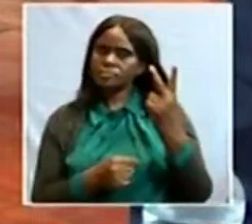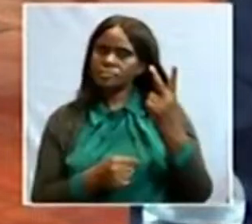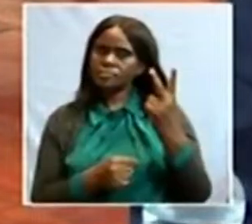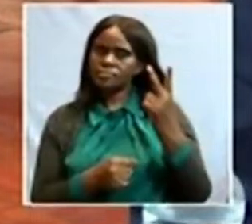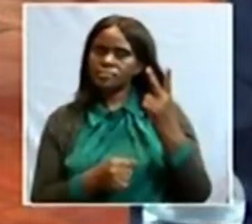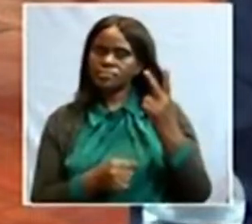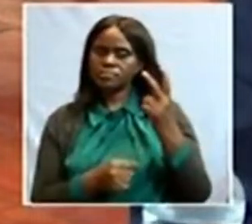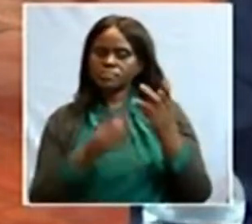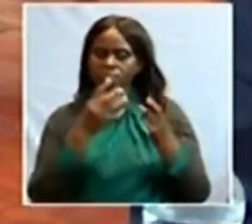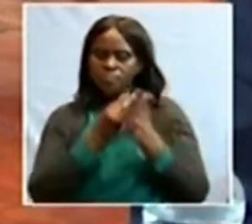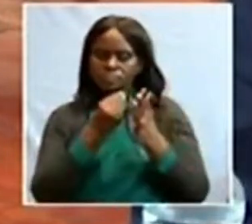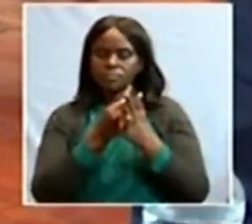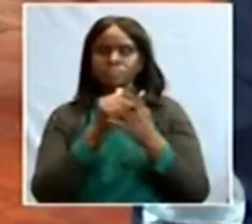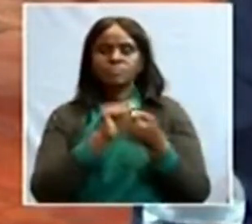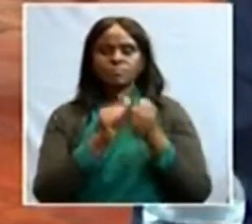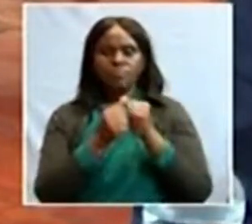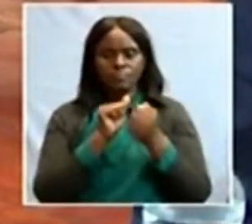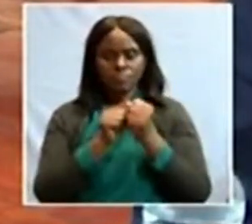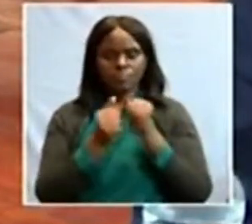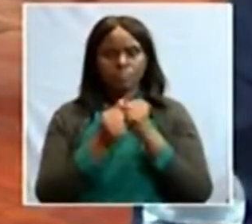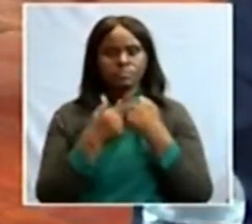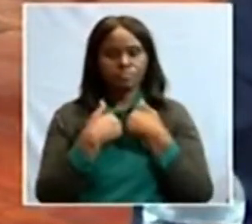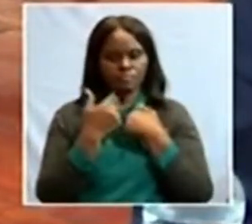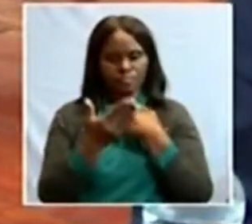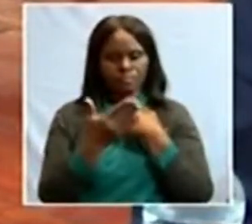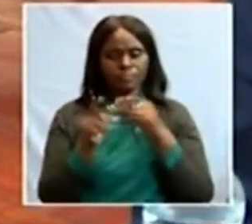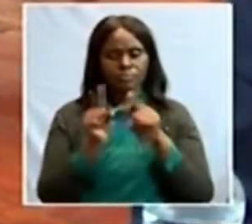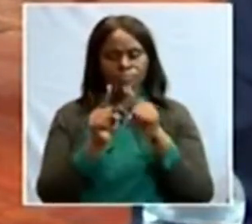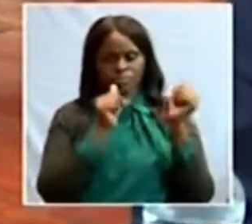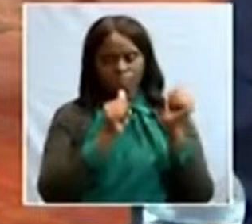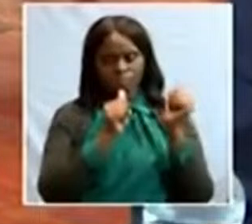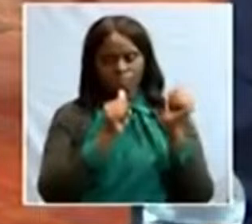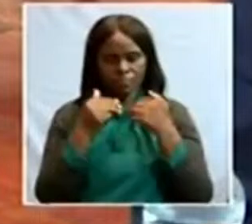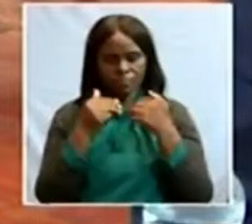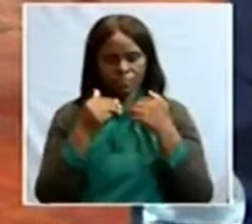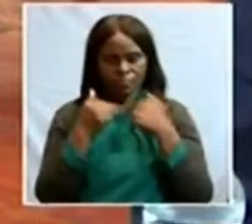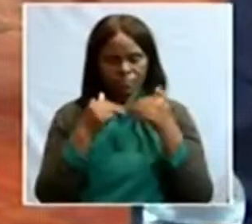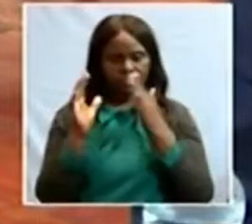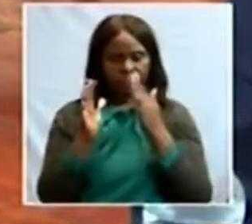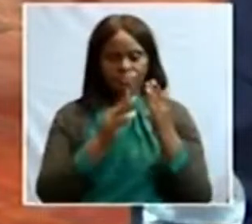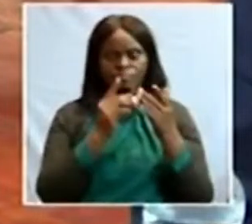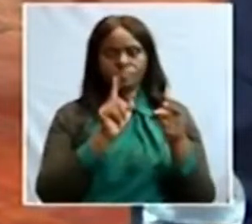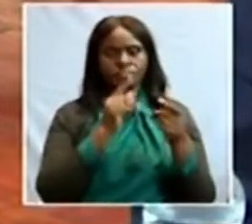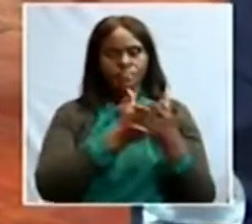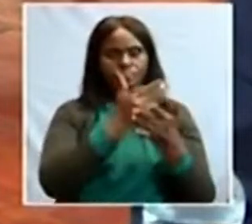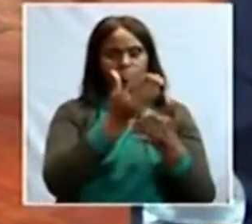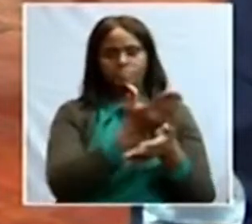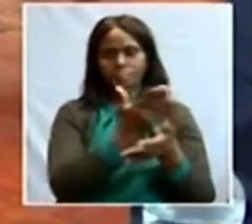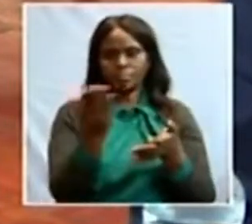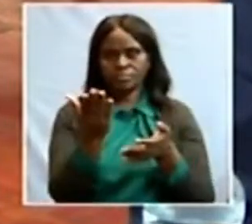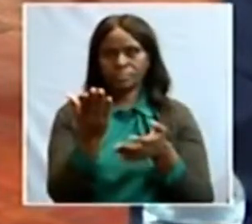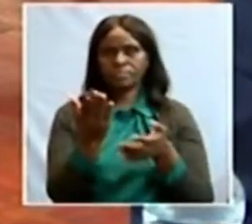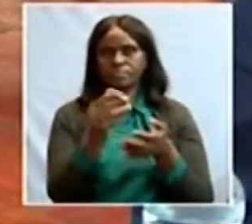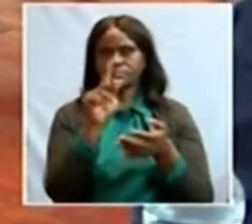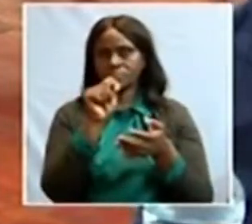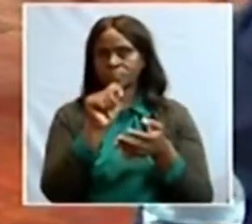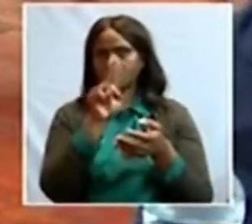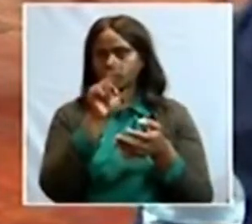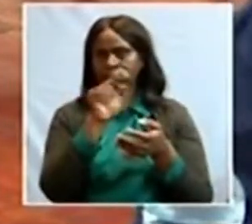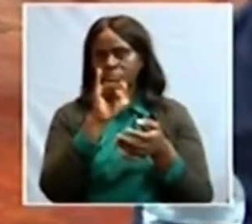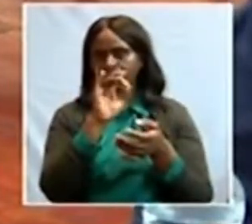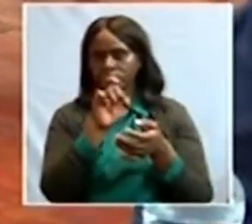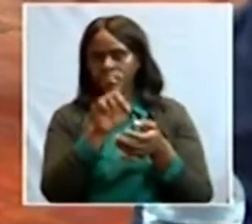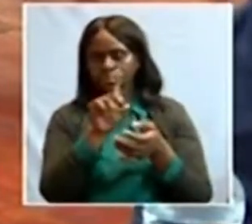due to financial constraints. Action taken. Management has planned to procure these tunics